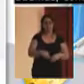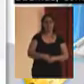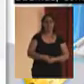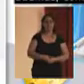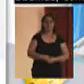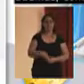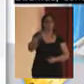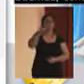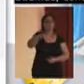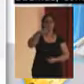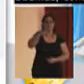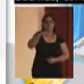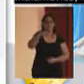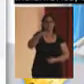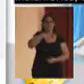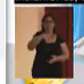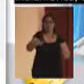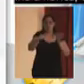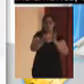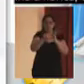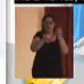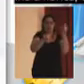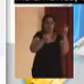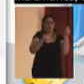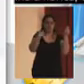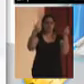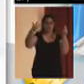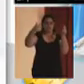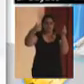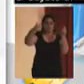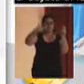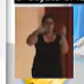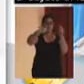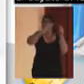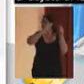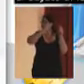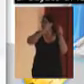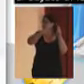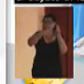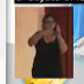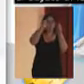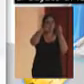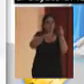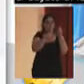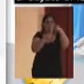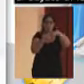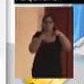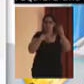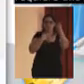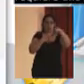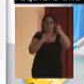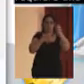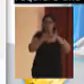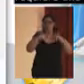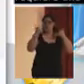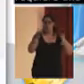wireless technology, and so you only need to bring the object close to the reader for it to read. It doesn't need to be